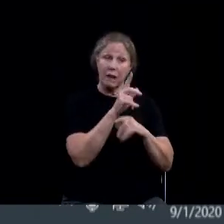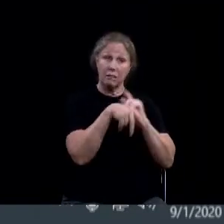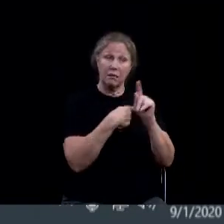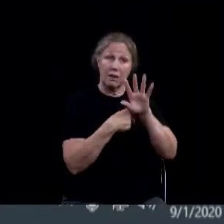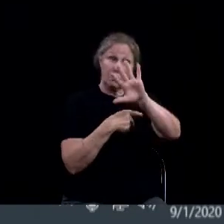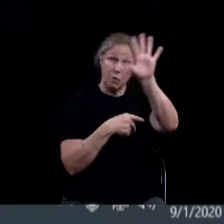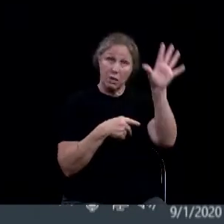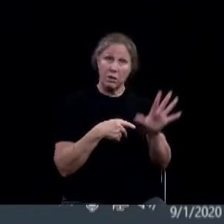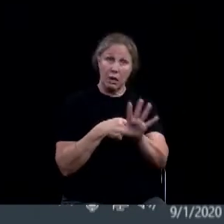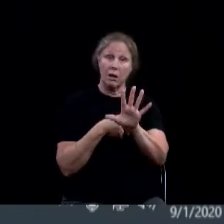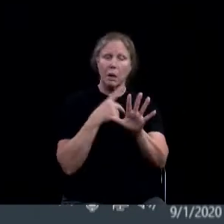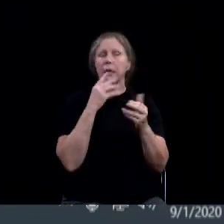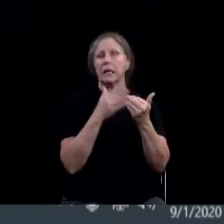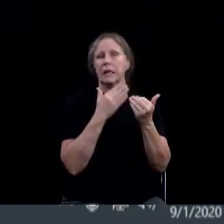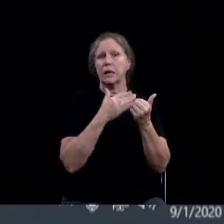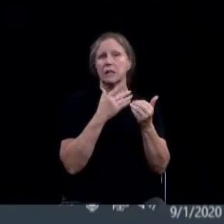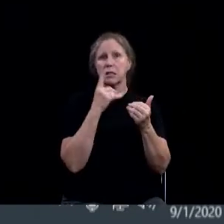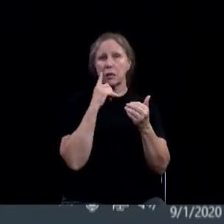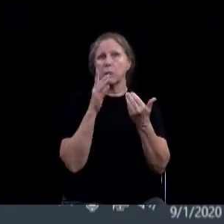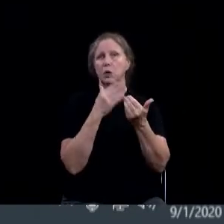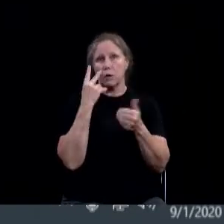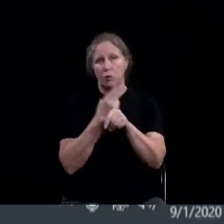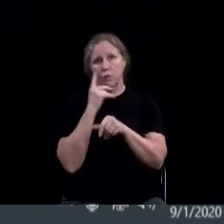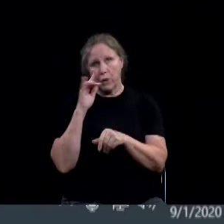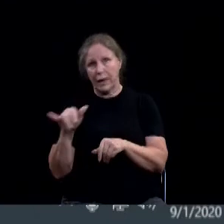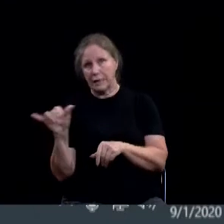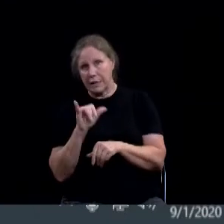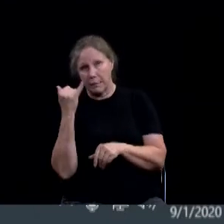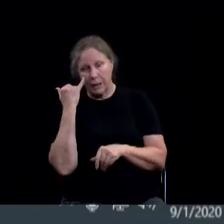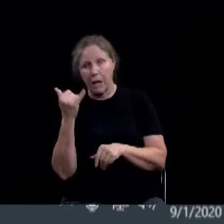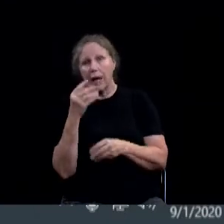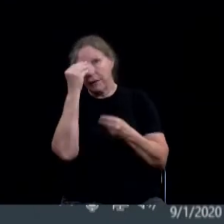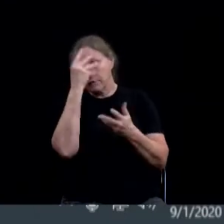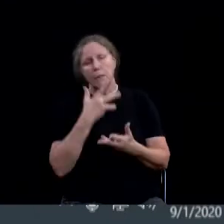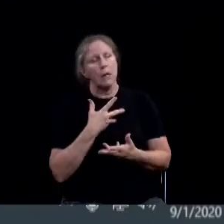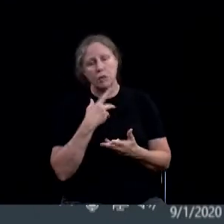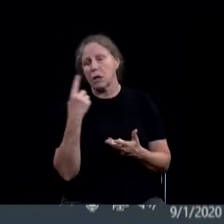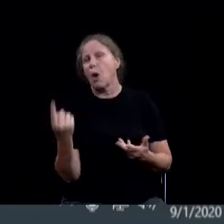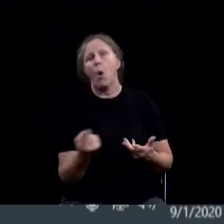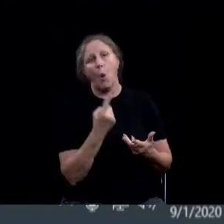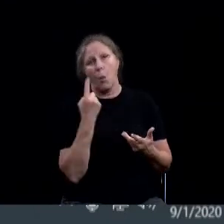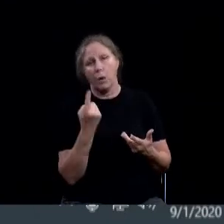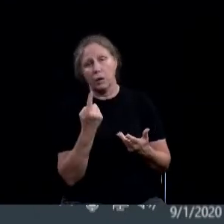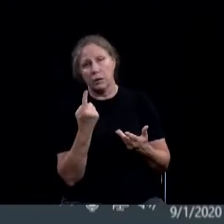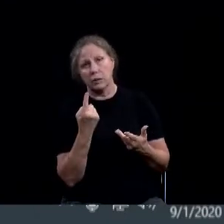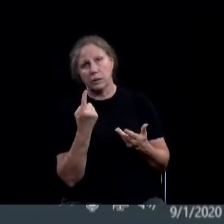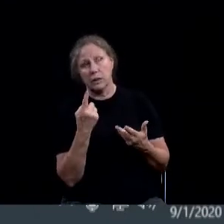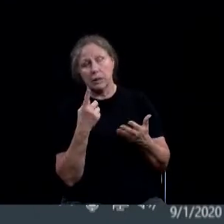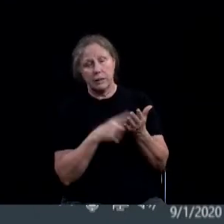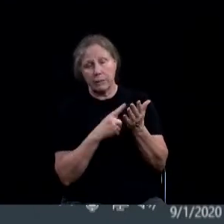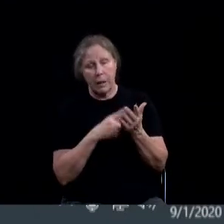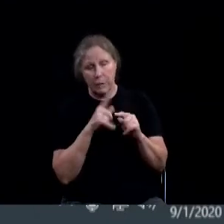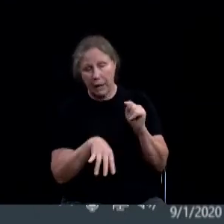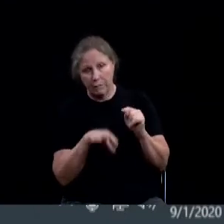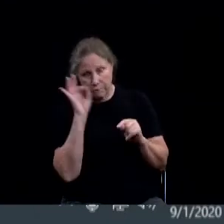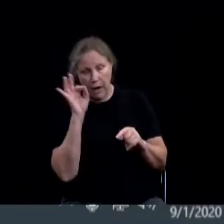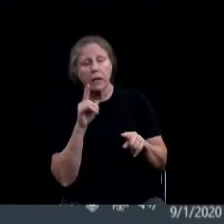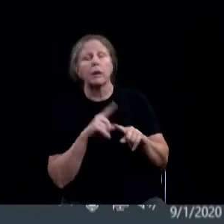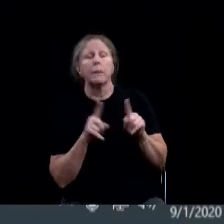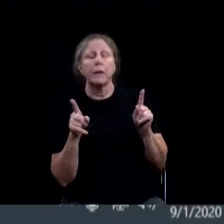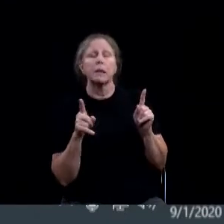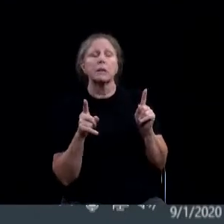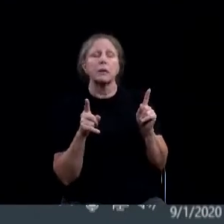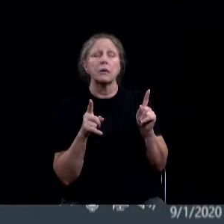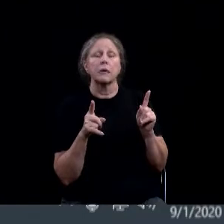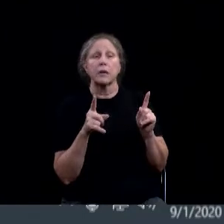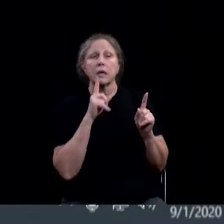know that information isn't always as easy to come across, but just to put that in your guys'